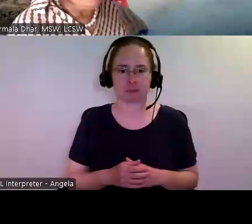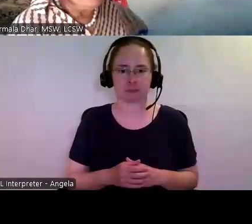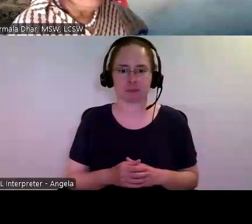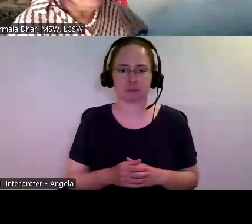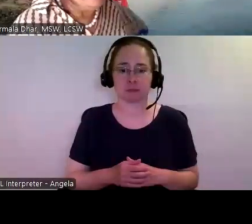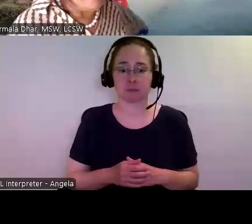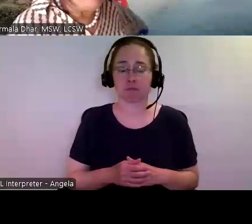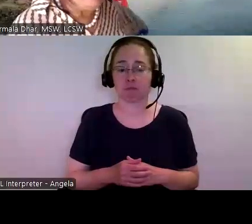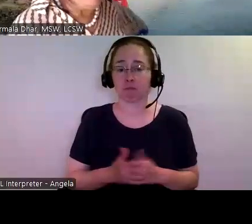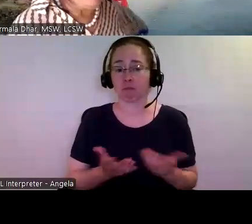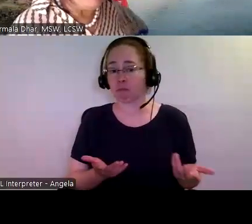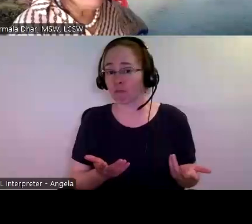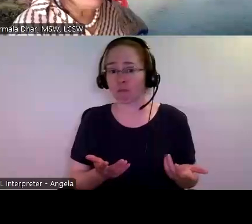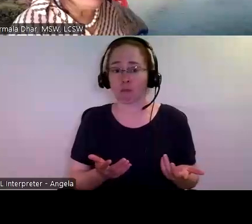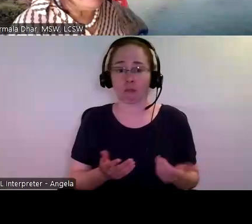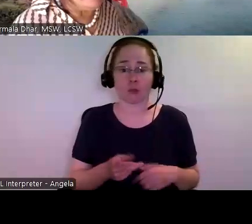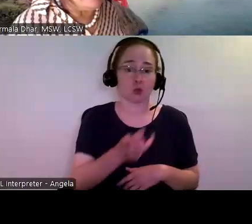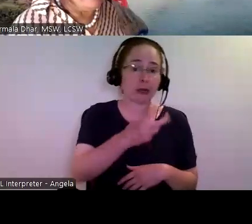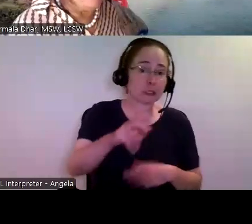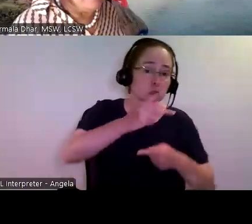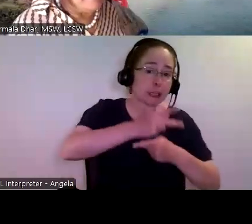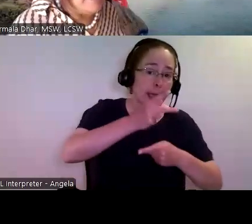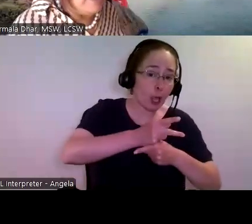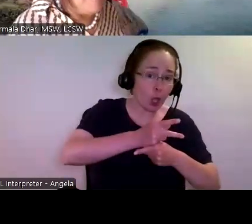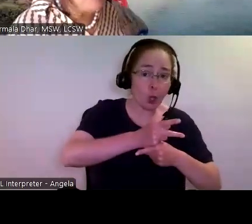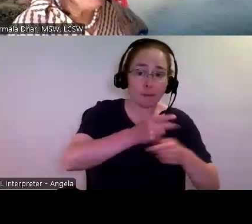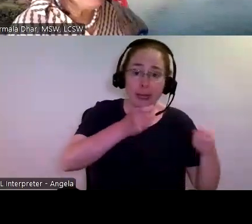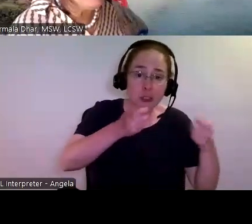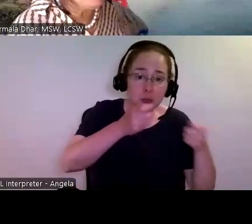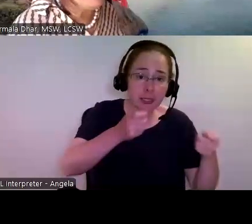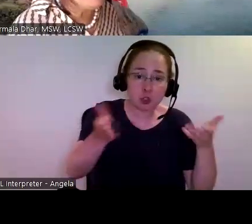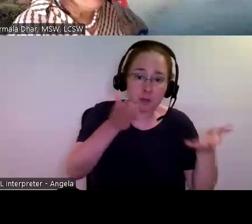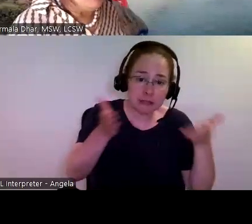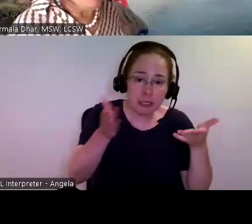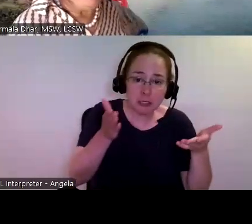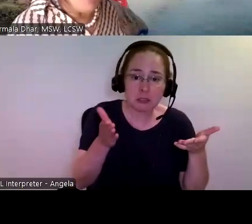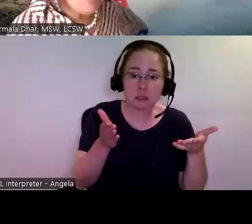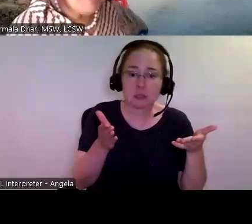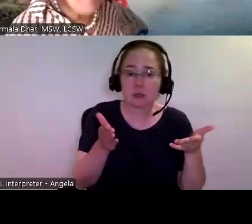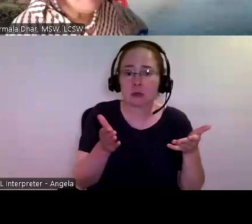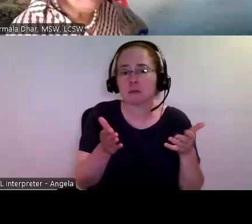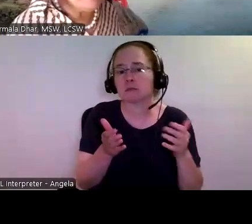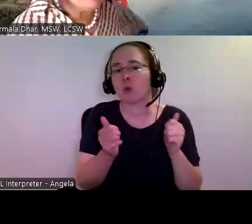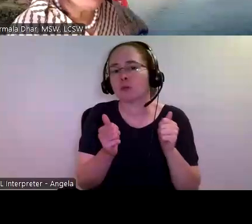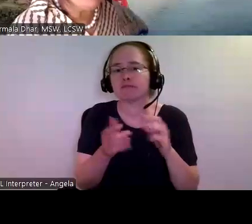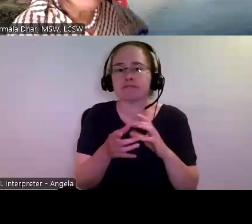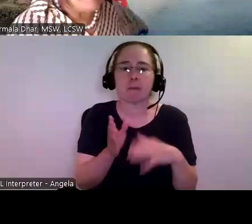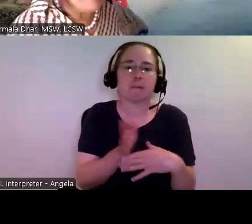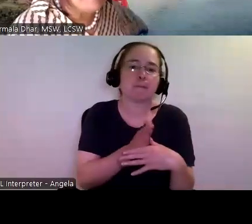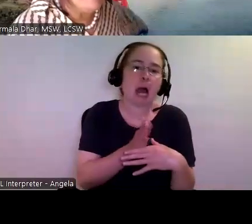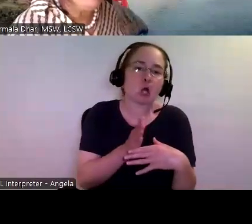you can see it's everything from transitional care management services with moderate medical